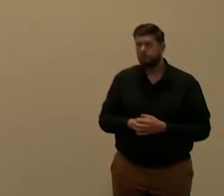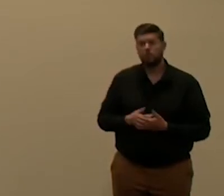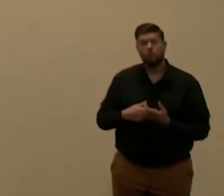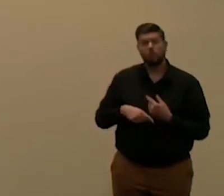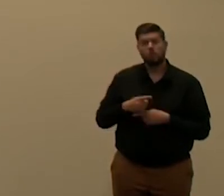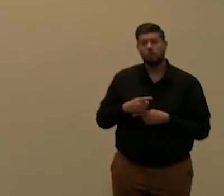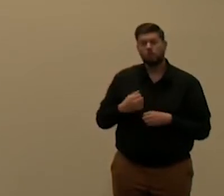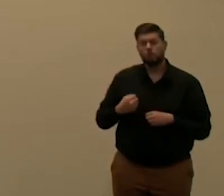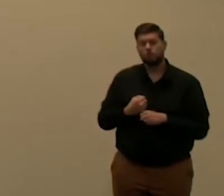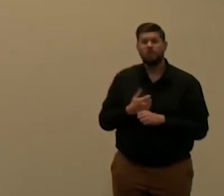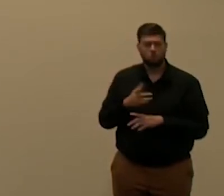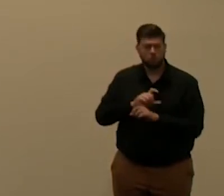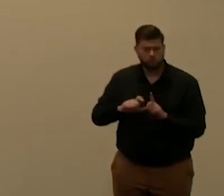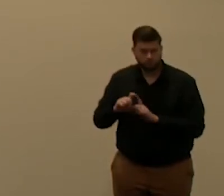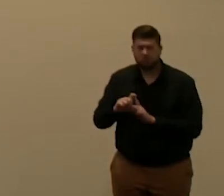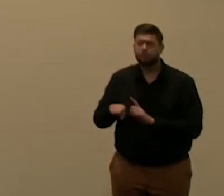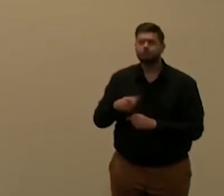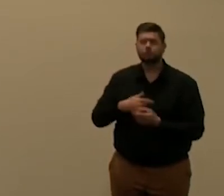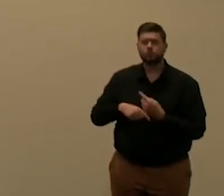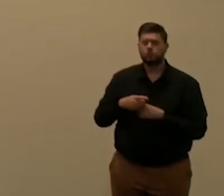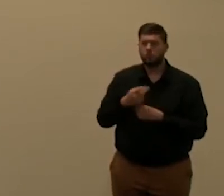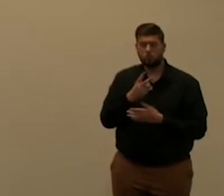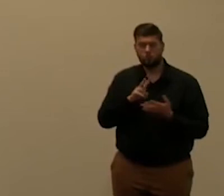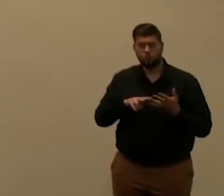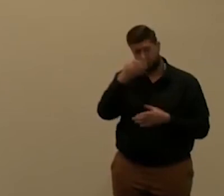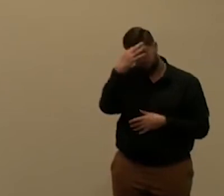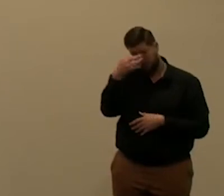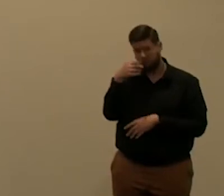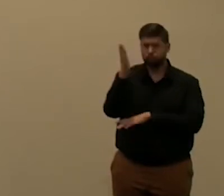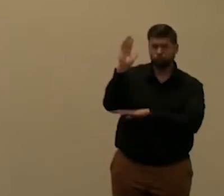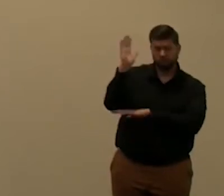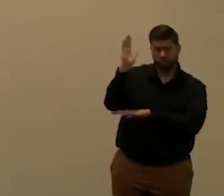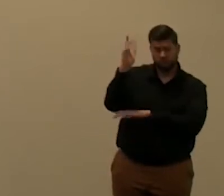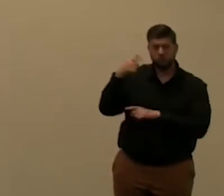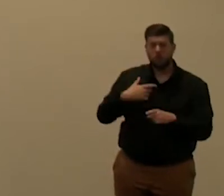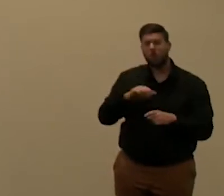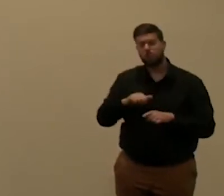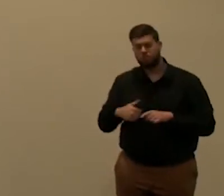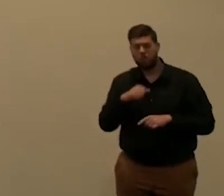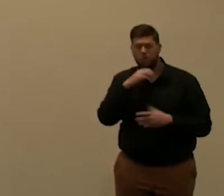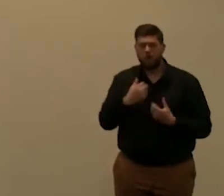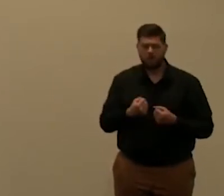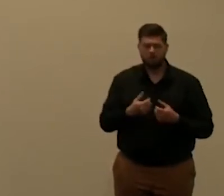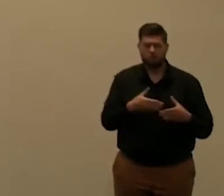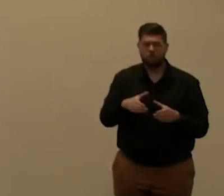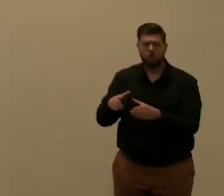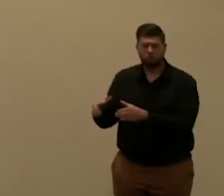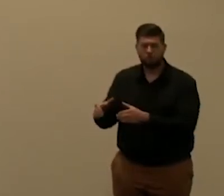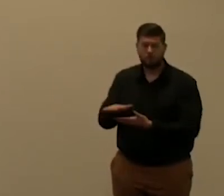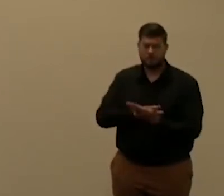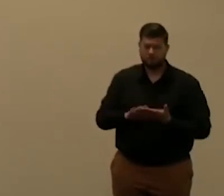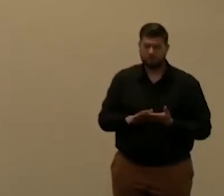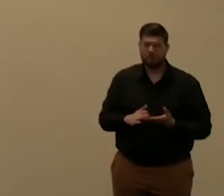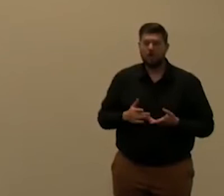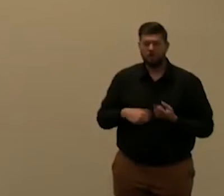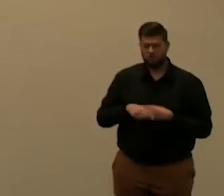present for a community thing. We do a presentation for 20 minutes, and then we split everybody out into breakout rooms. So that way everybody gets a bit